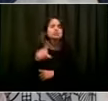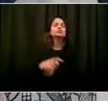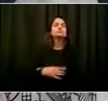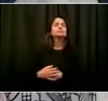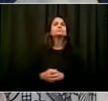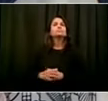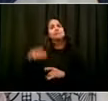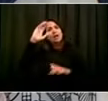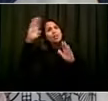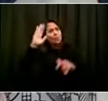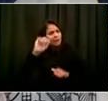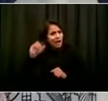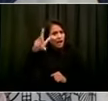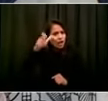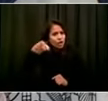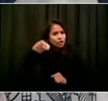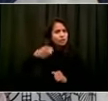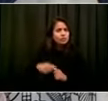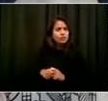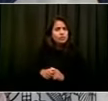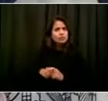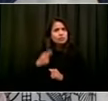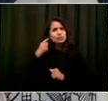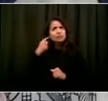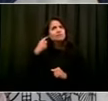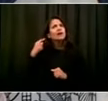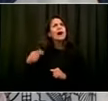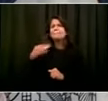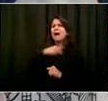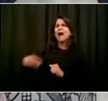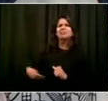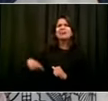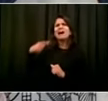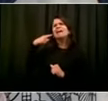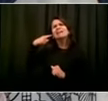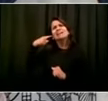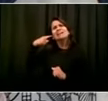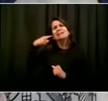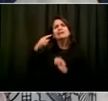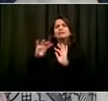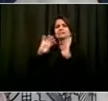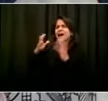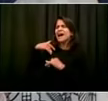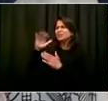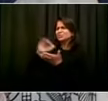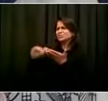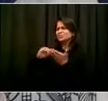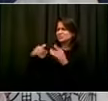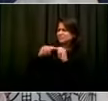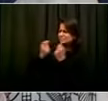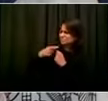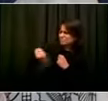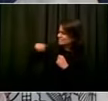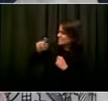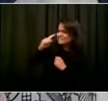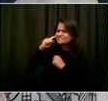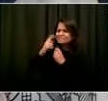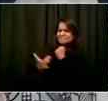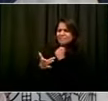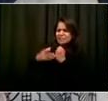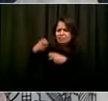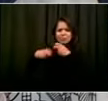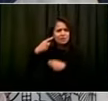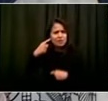We're having a few technical difficulties. Let's see if we can. We're orienting ourselves. Next up is Aaron from Politico.